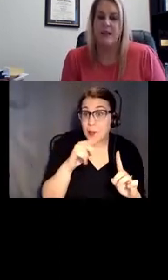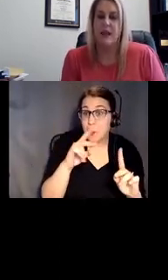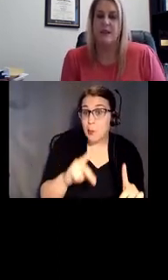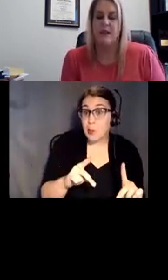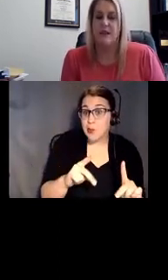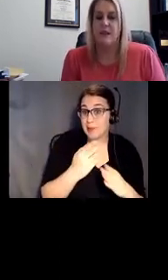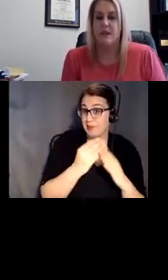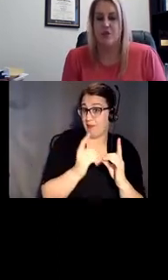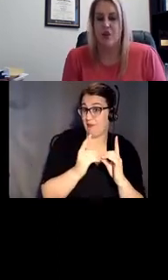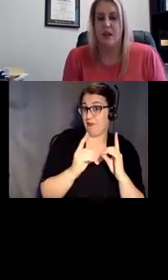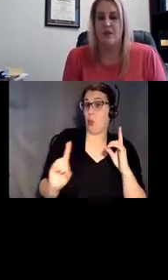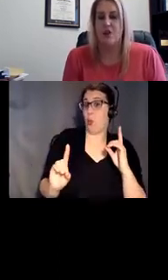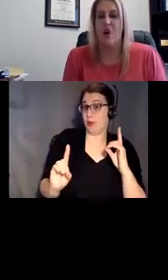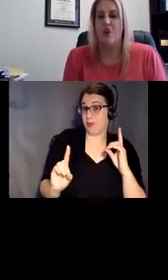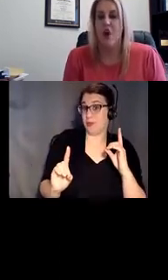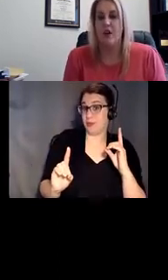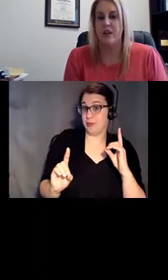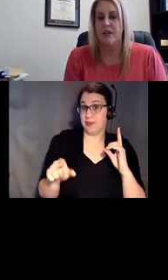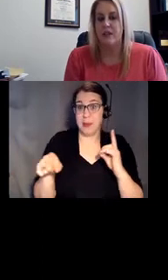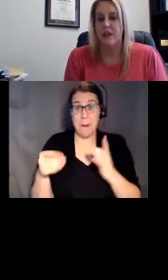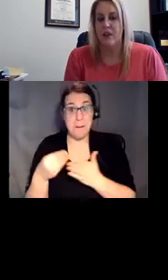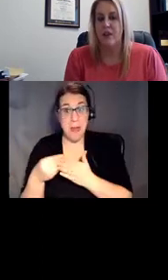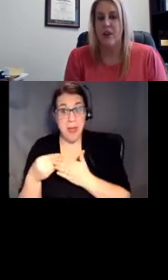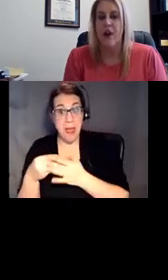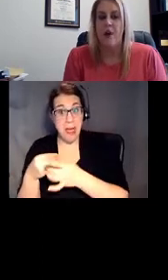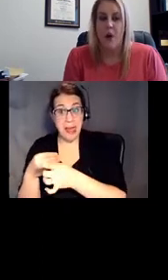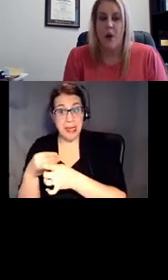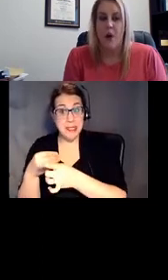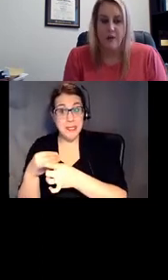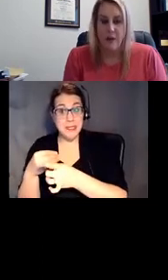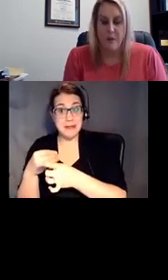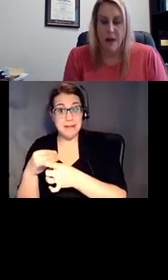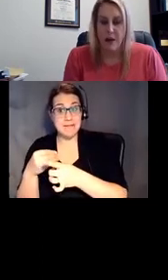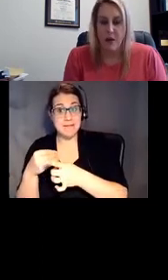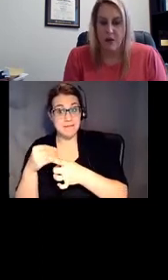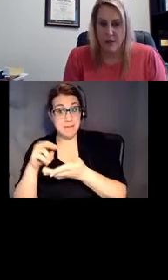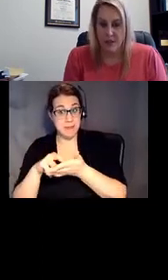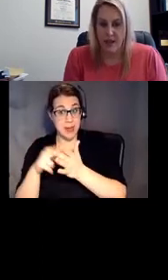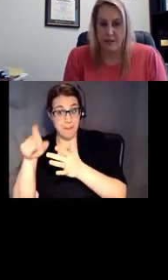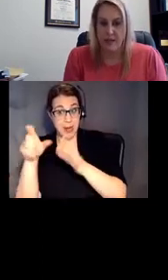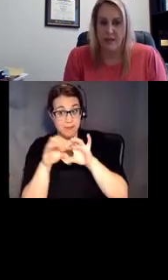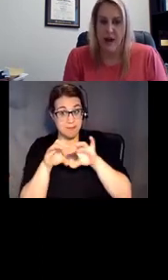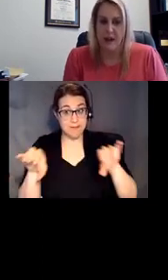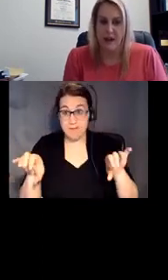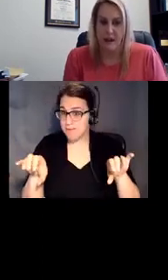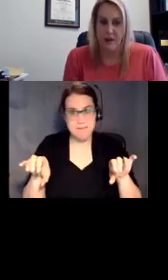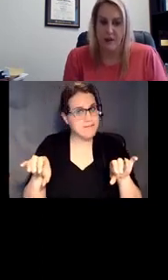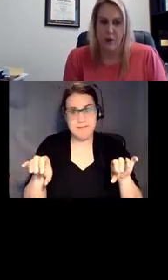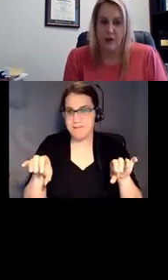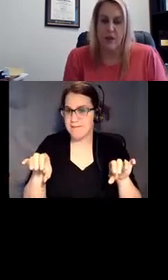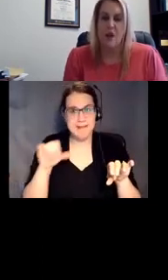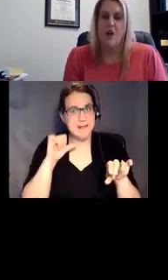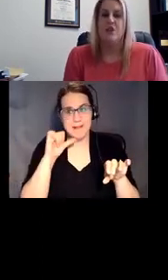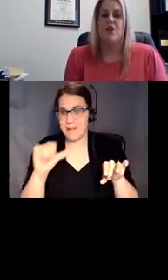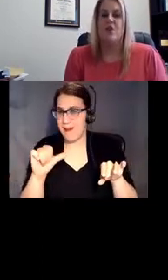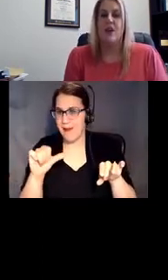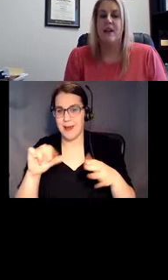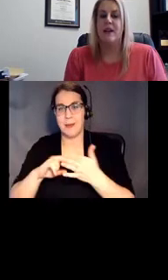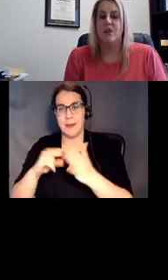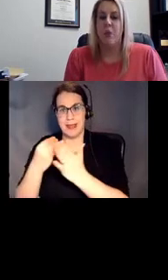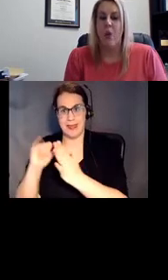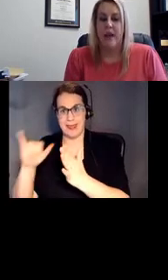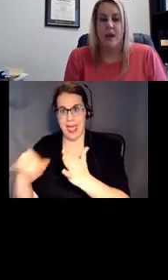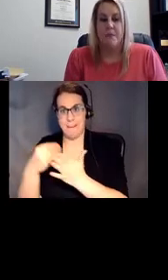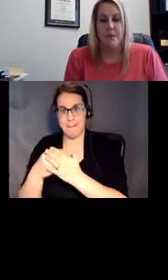the assets in this trust are not considered part of the marital estate to be divided in a divorce. So